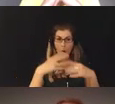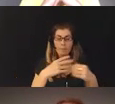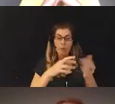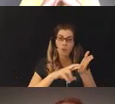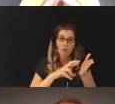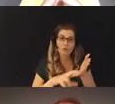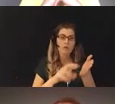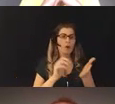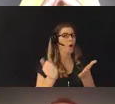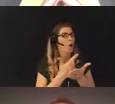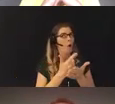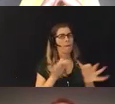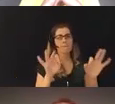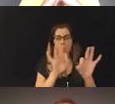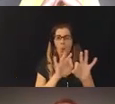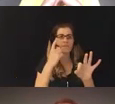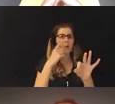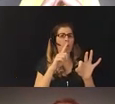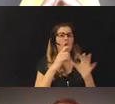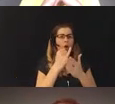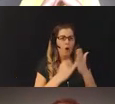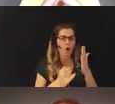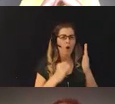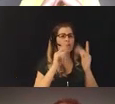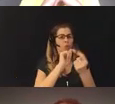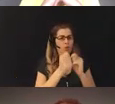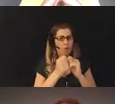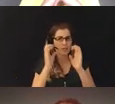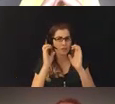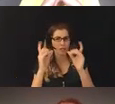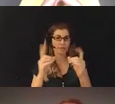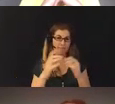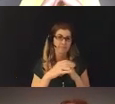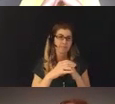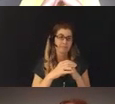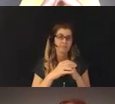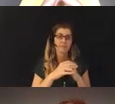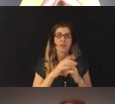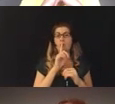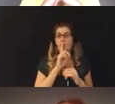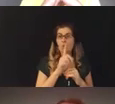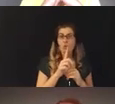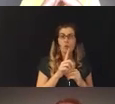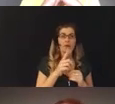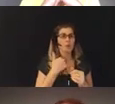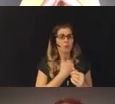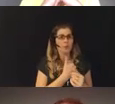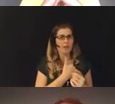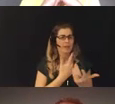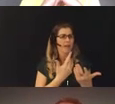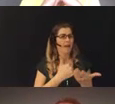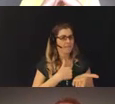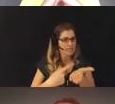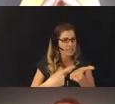essential in the process of art making and transformative education. Through pointed questioning, through dialogue, we can guide students